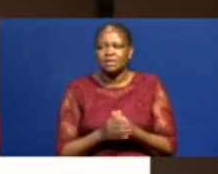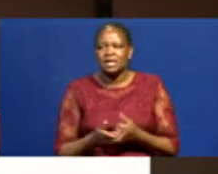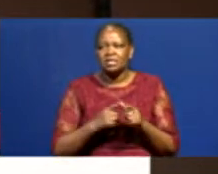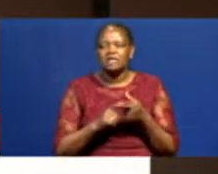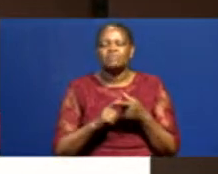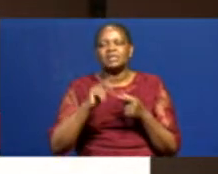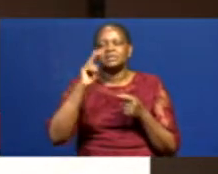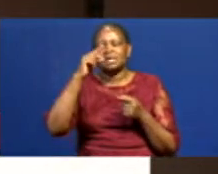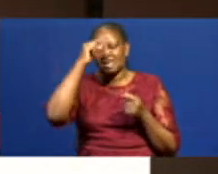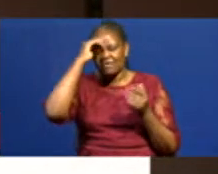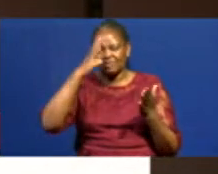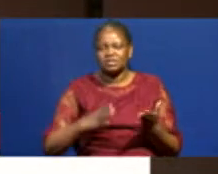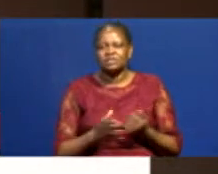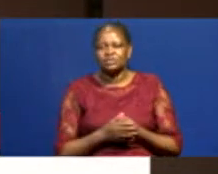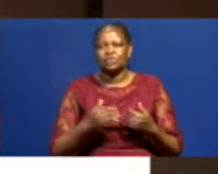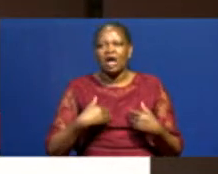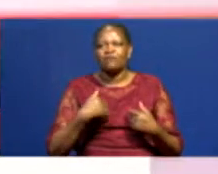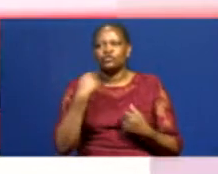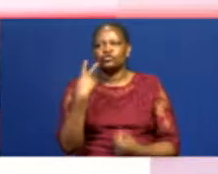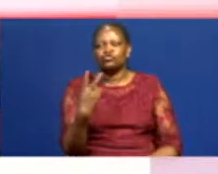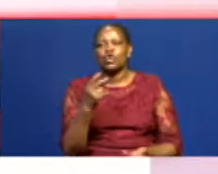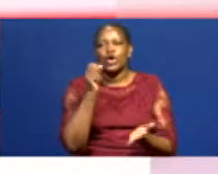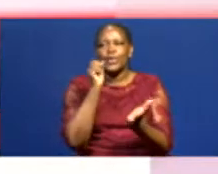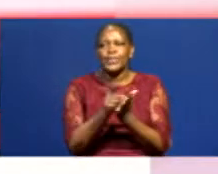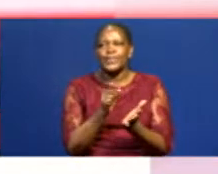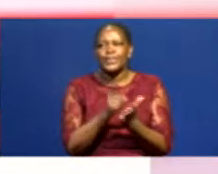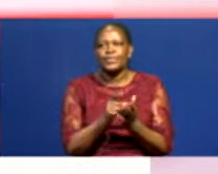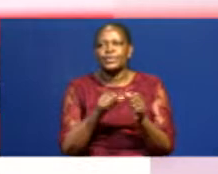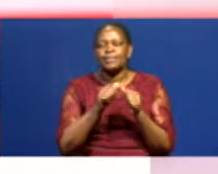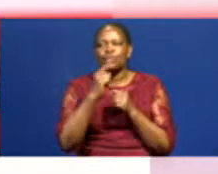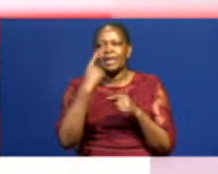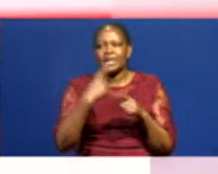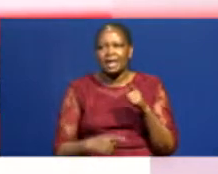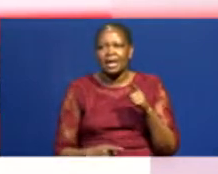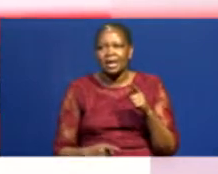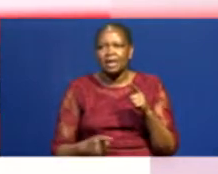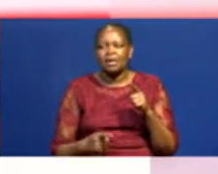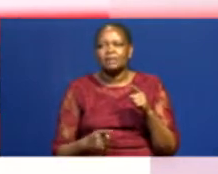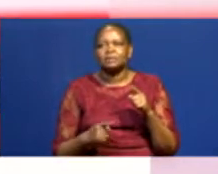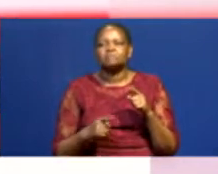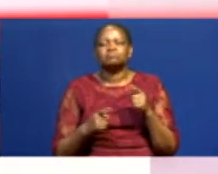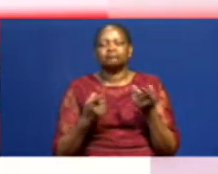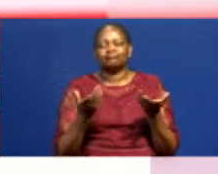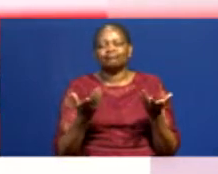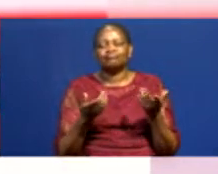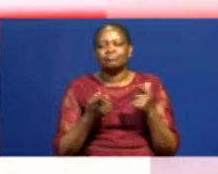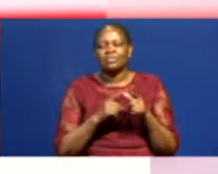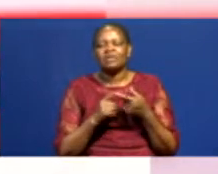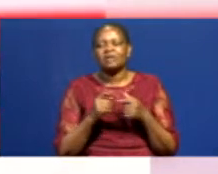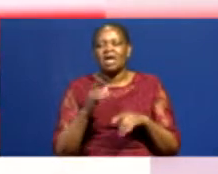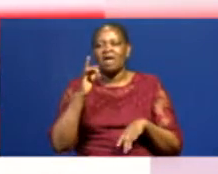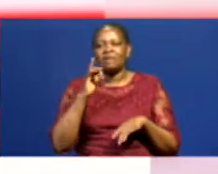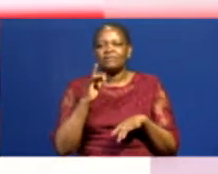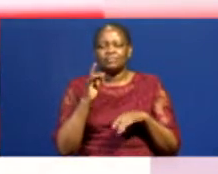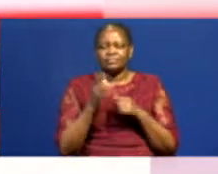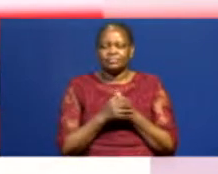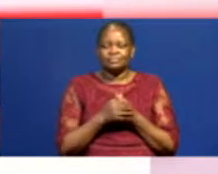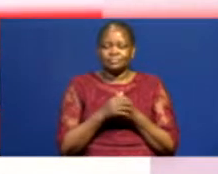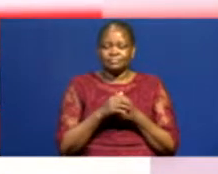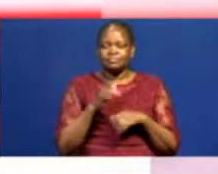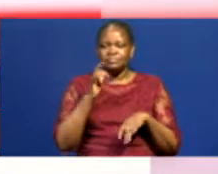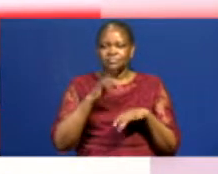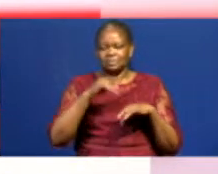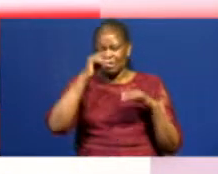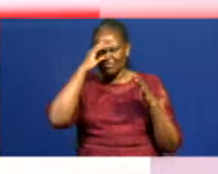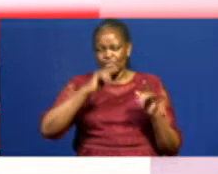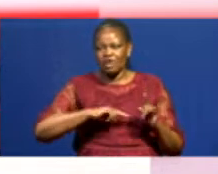the second governor to survive two impeachments within 1 year, effectively dealing a blow to the jinx of governors who have been tried